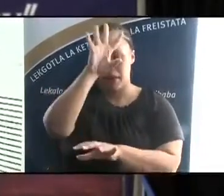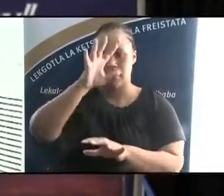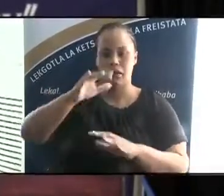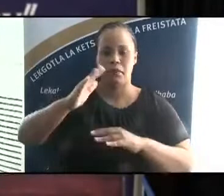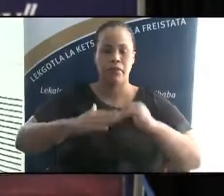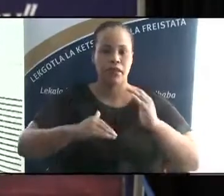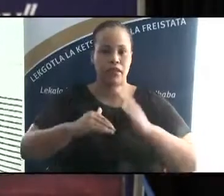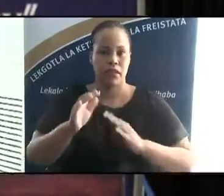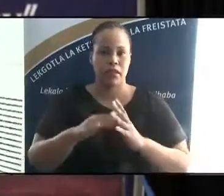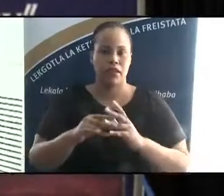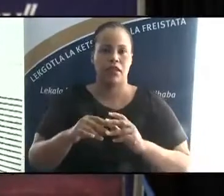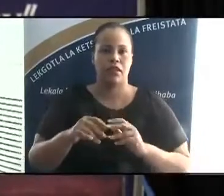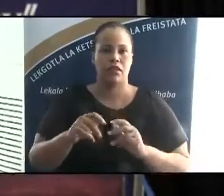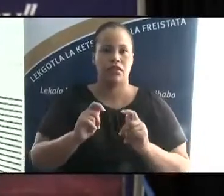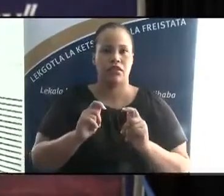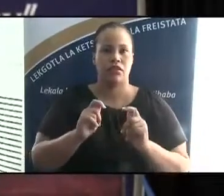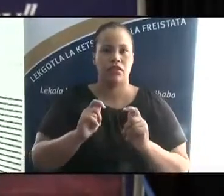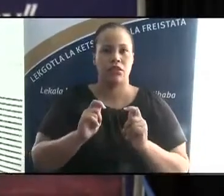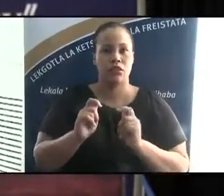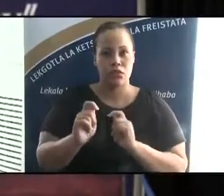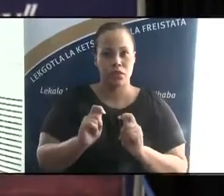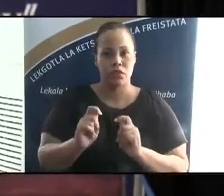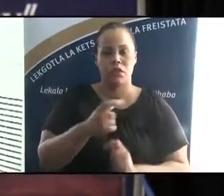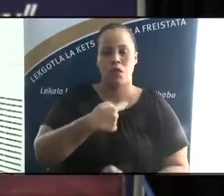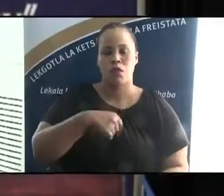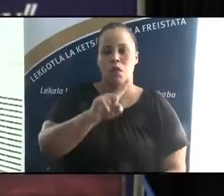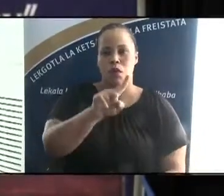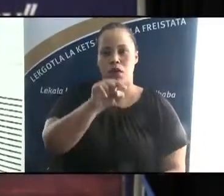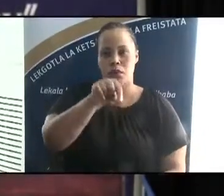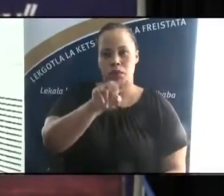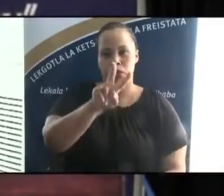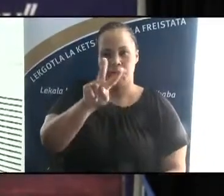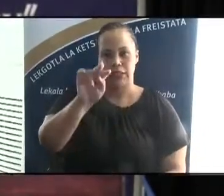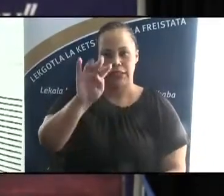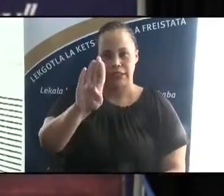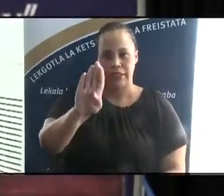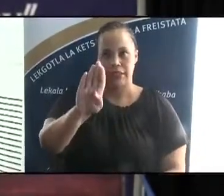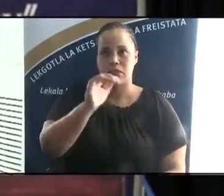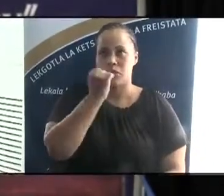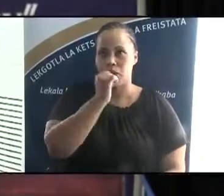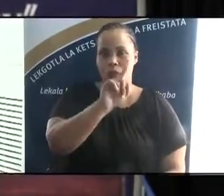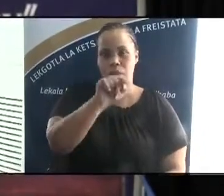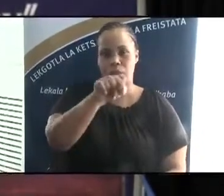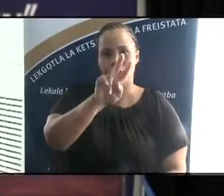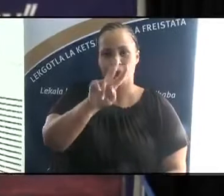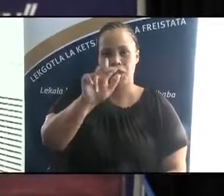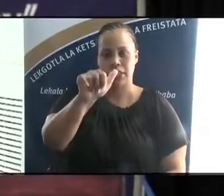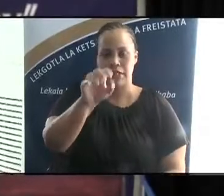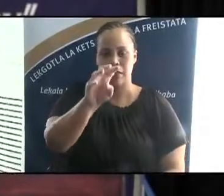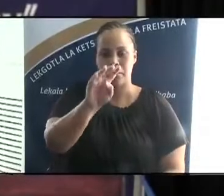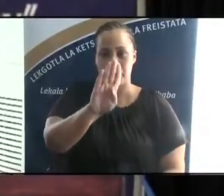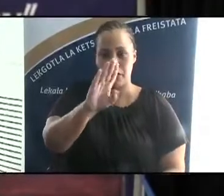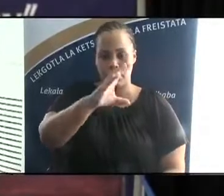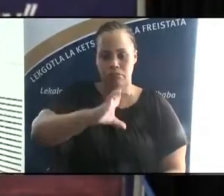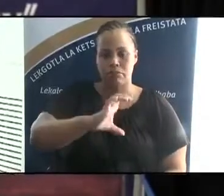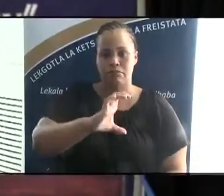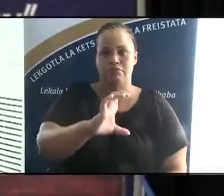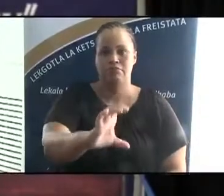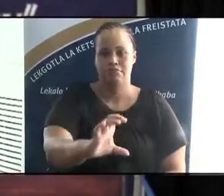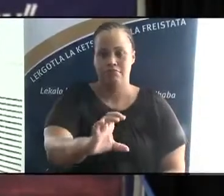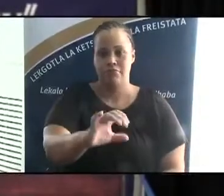transport. We have an amount of 1.226 billion allocated to this district for this financial